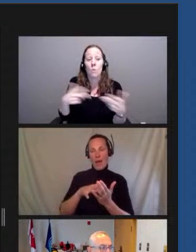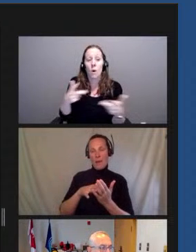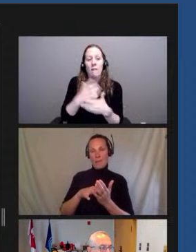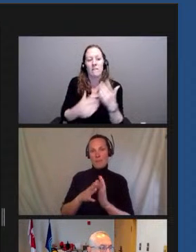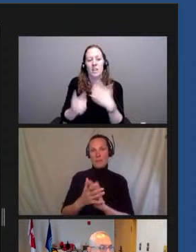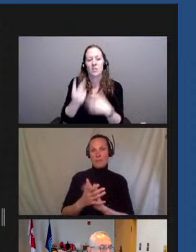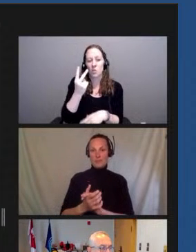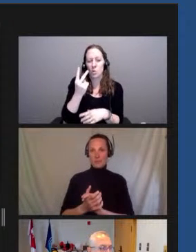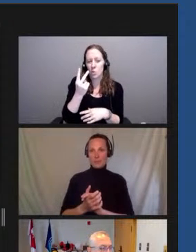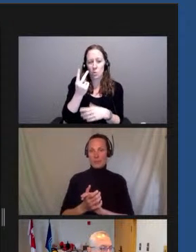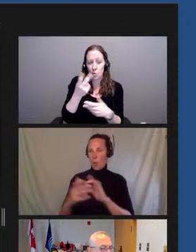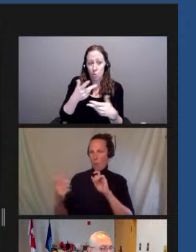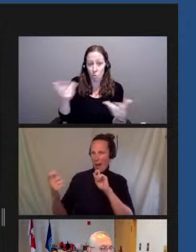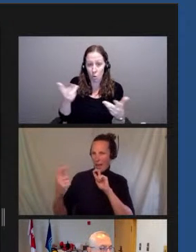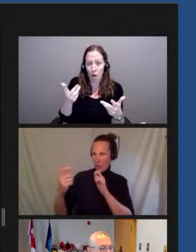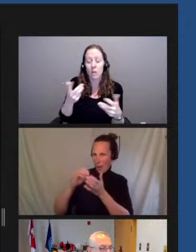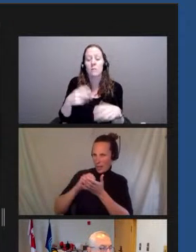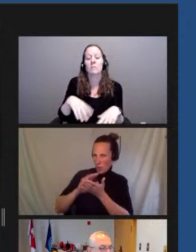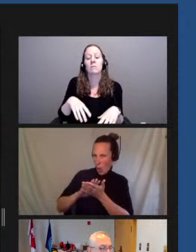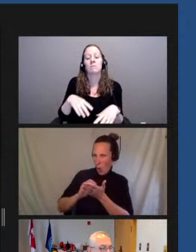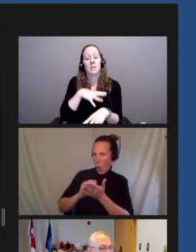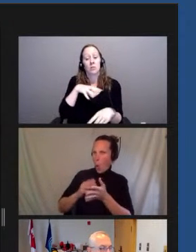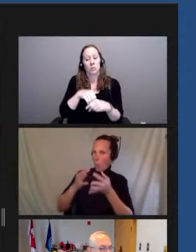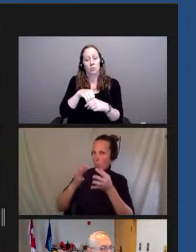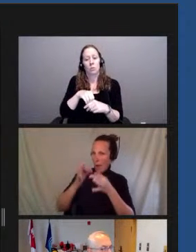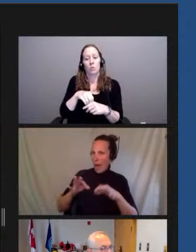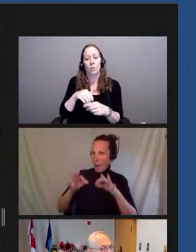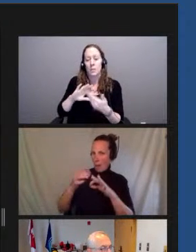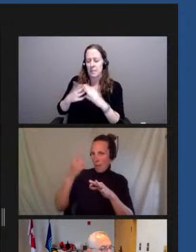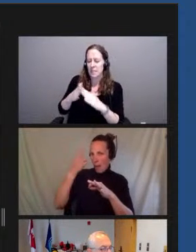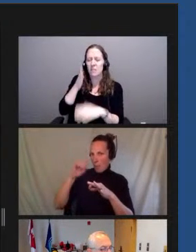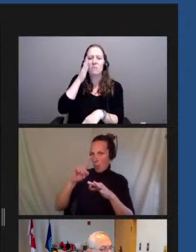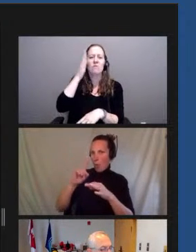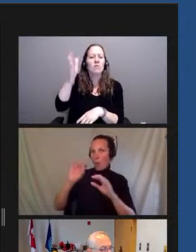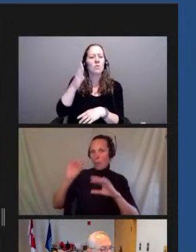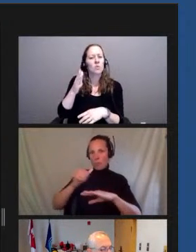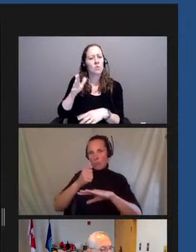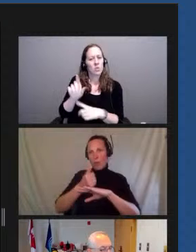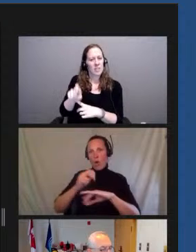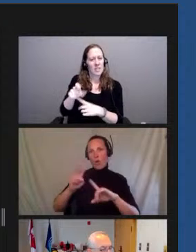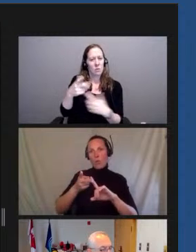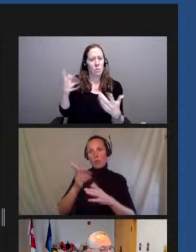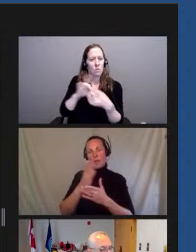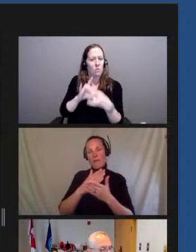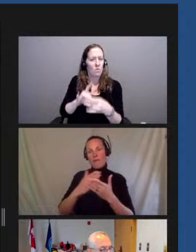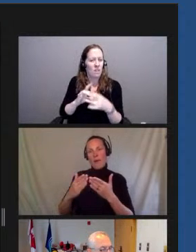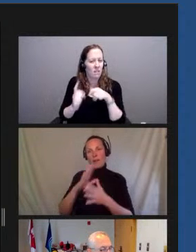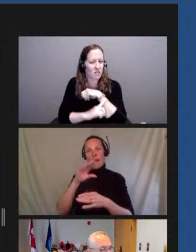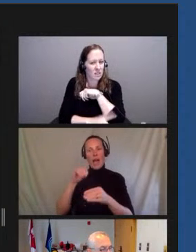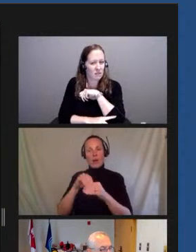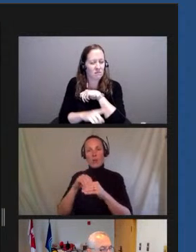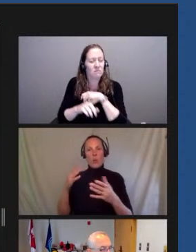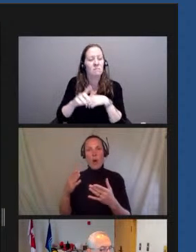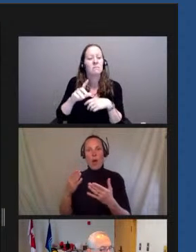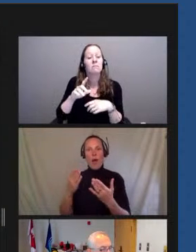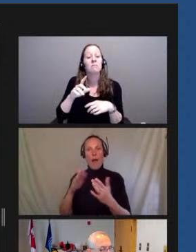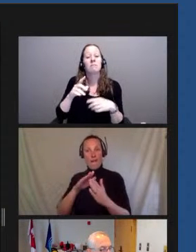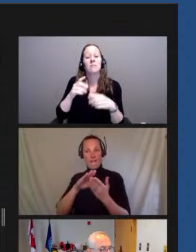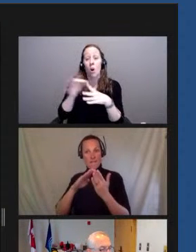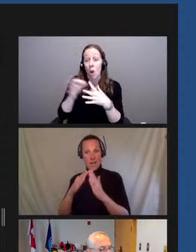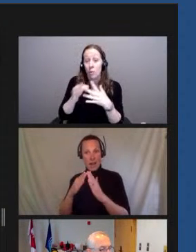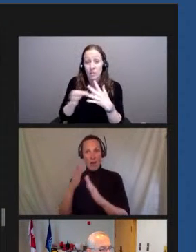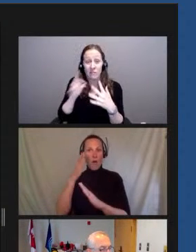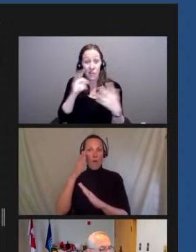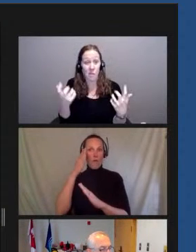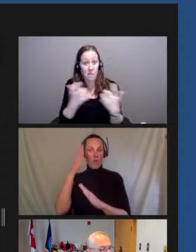deliverables, including informing the identification of the city's future waste management needs, the long list of available options to meet those